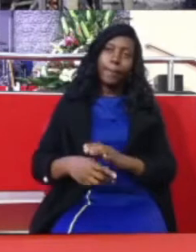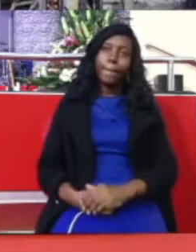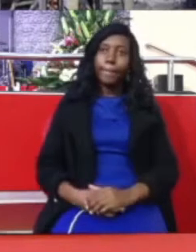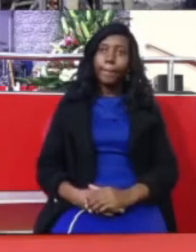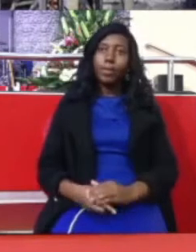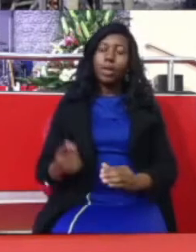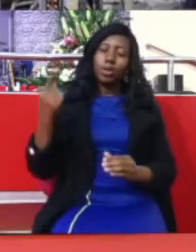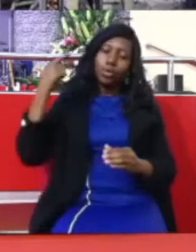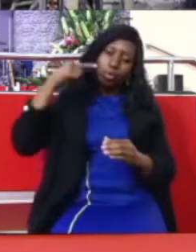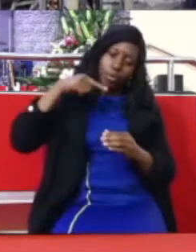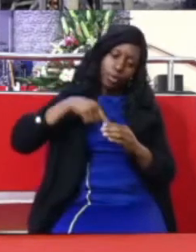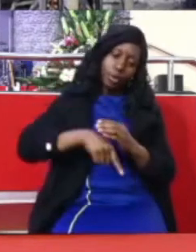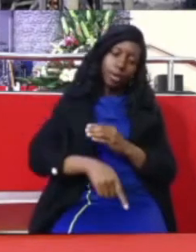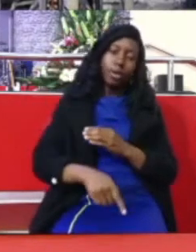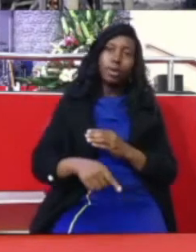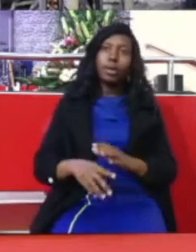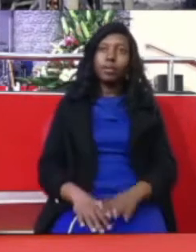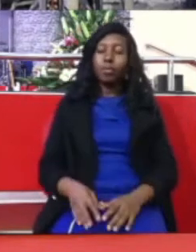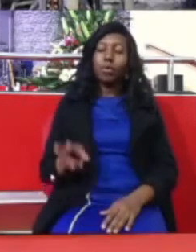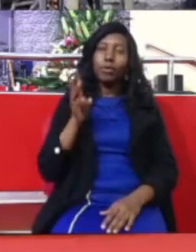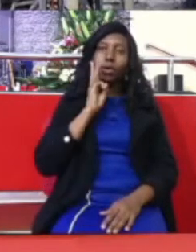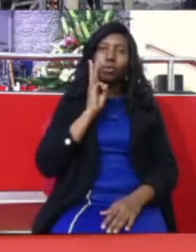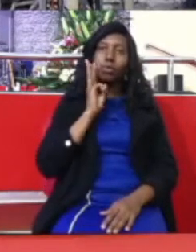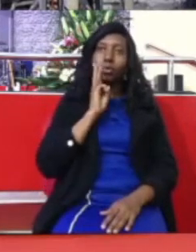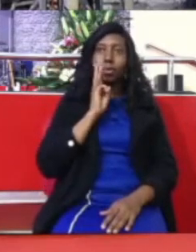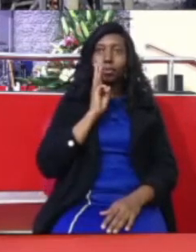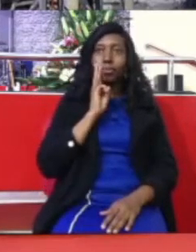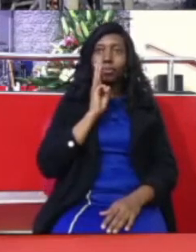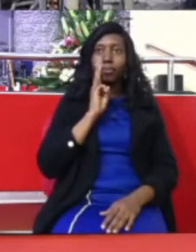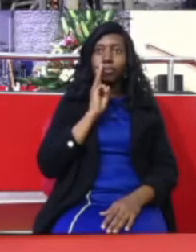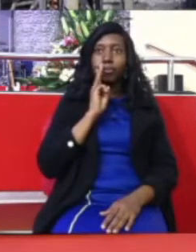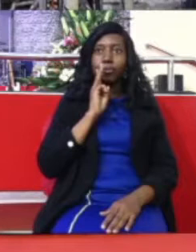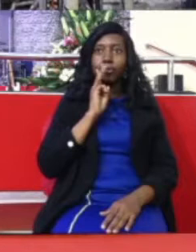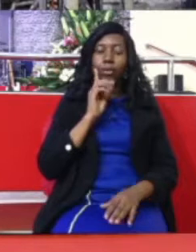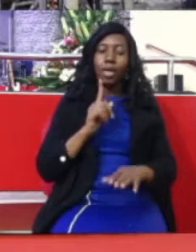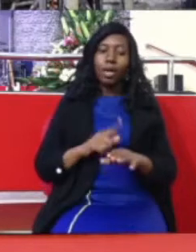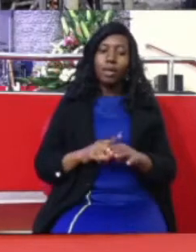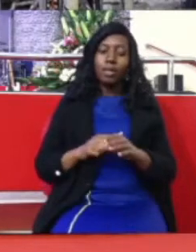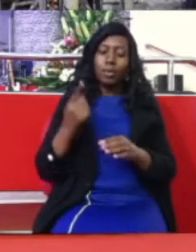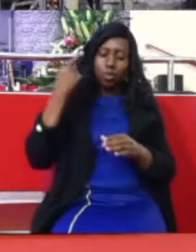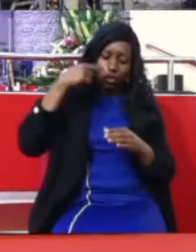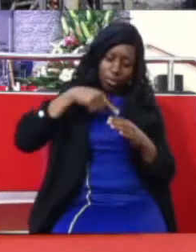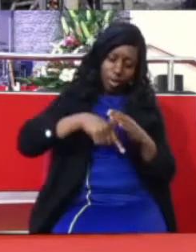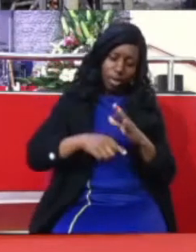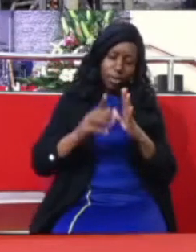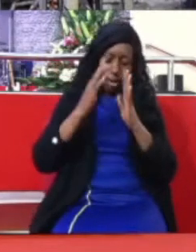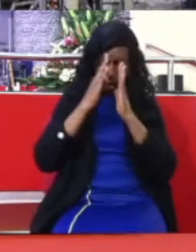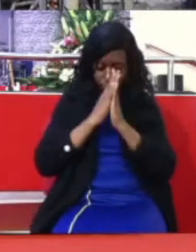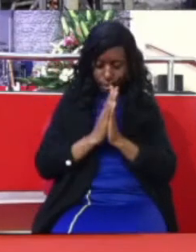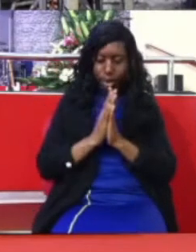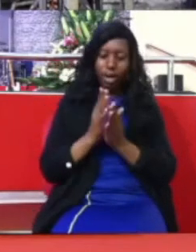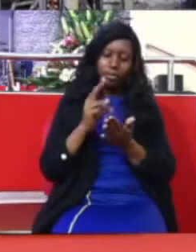the depth of the waters. It's when you will launch in prayer. You will launch in reading of the word of